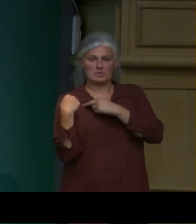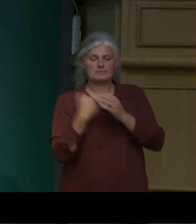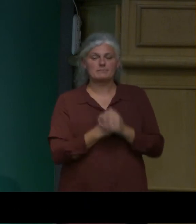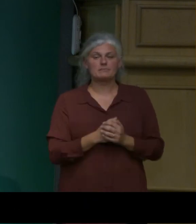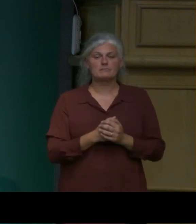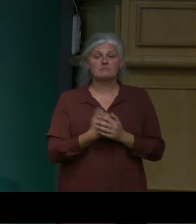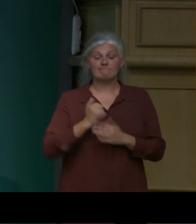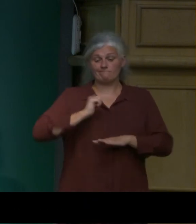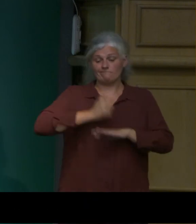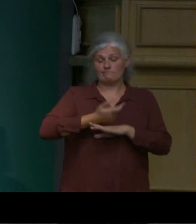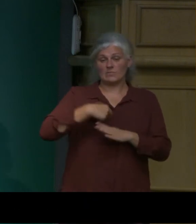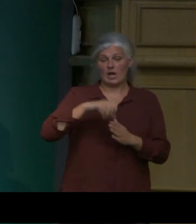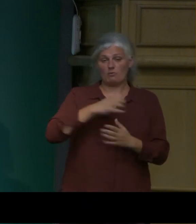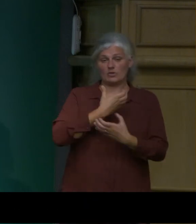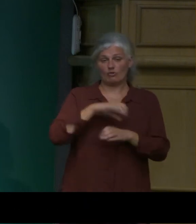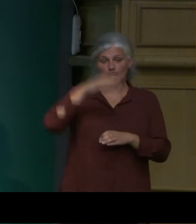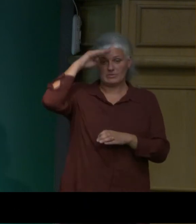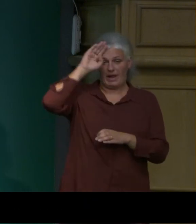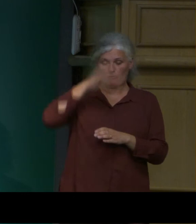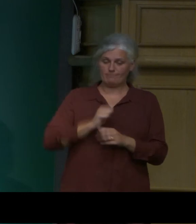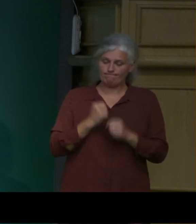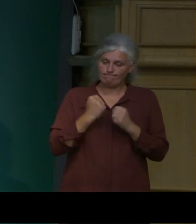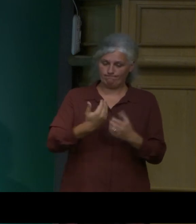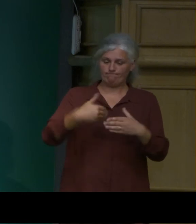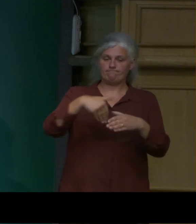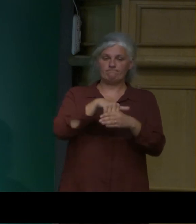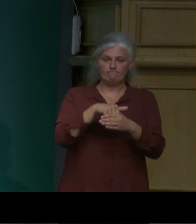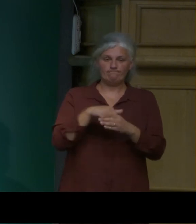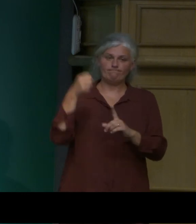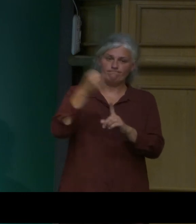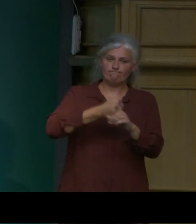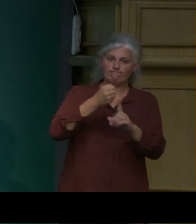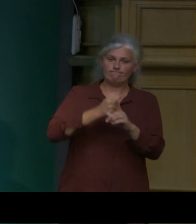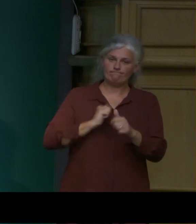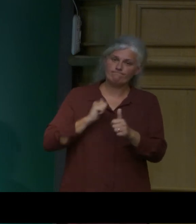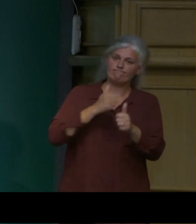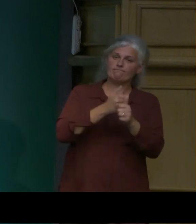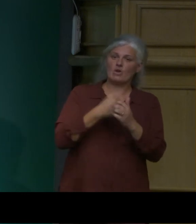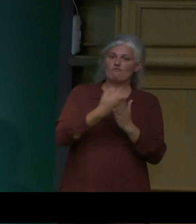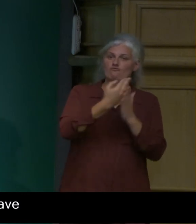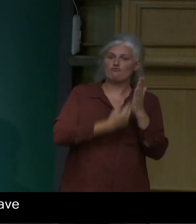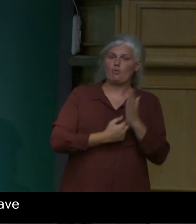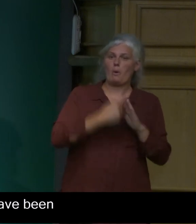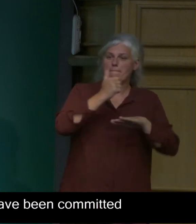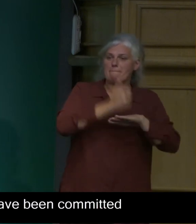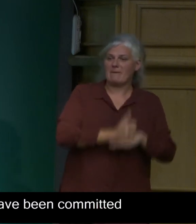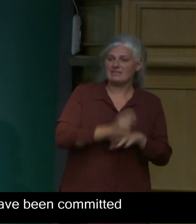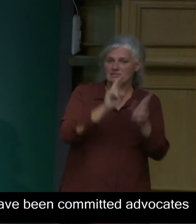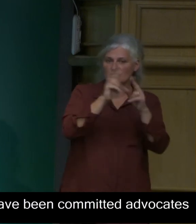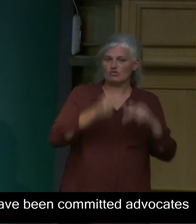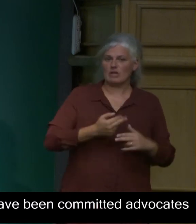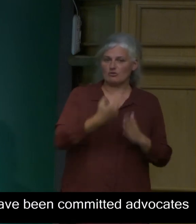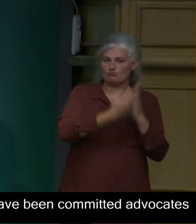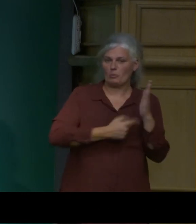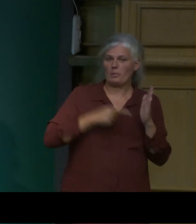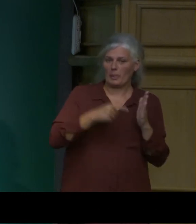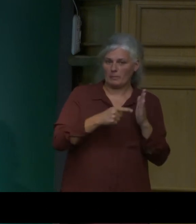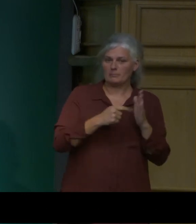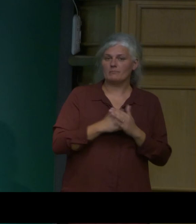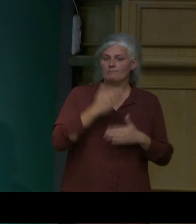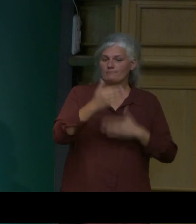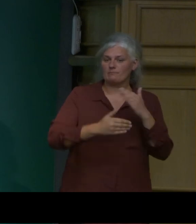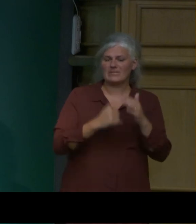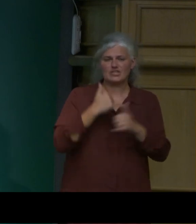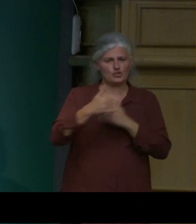since the foundation of our state we've been committed Advocates of the rules faced International order and over